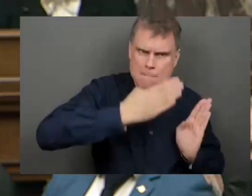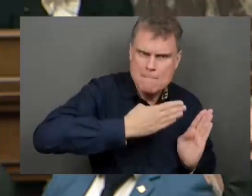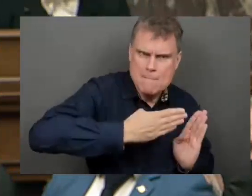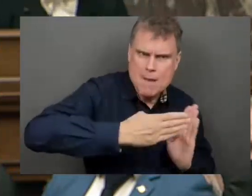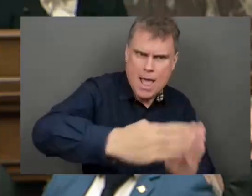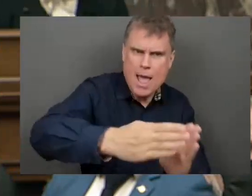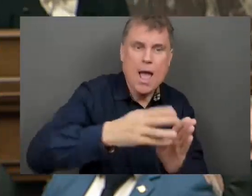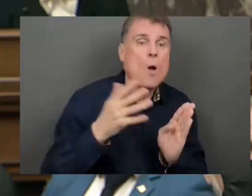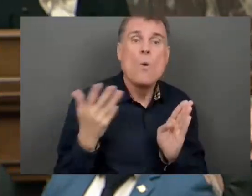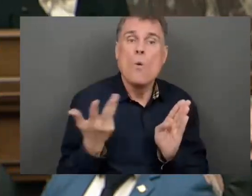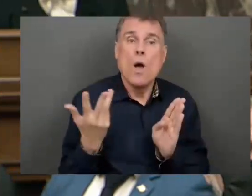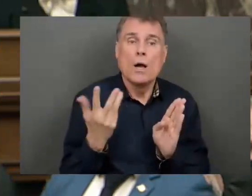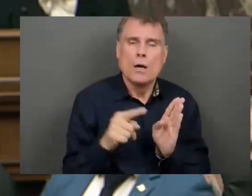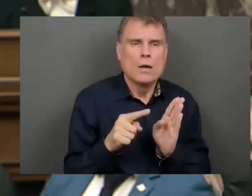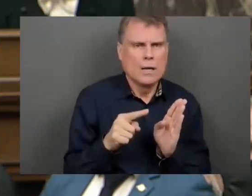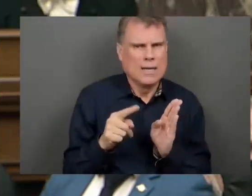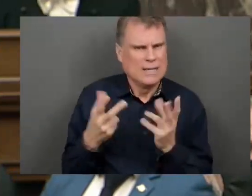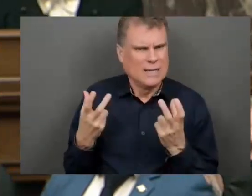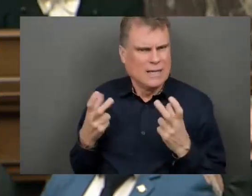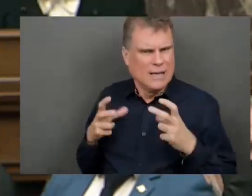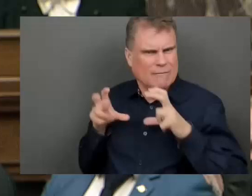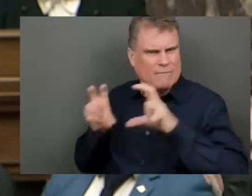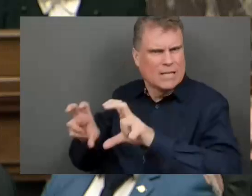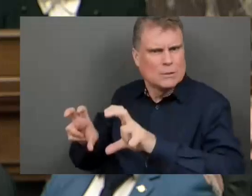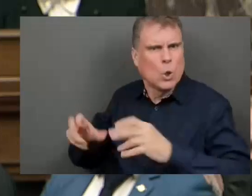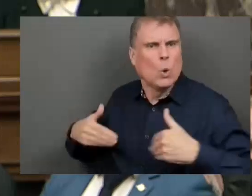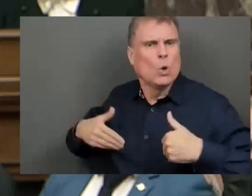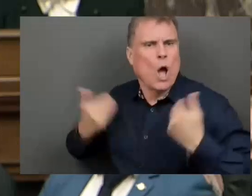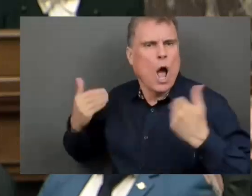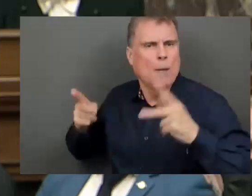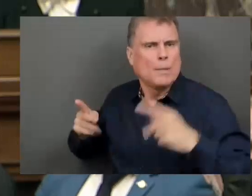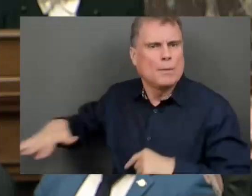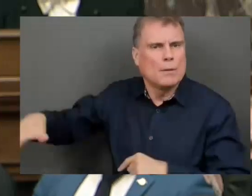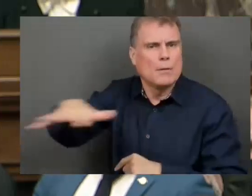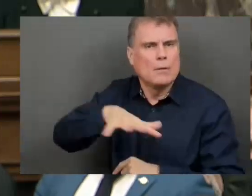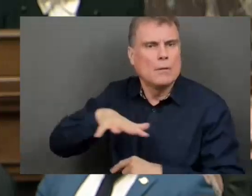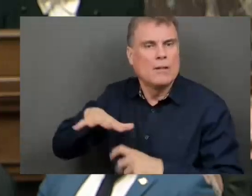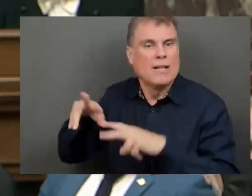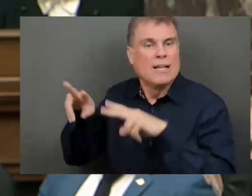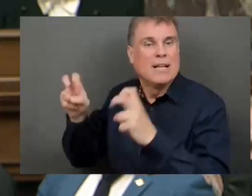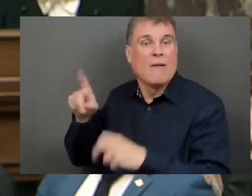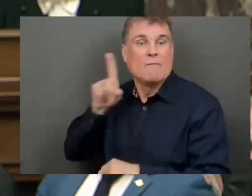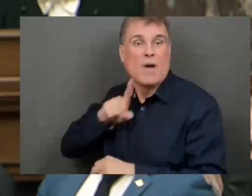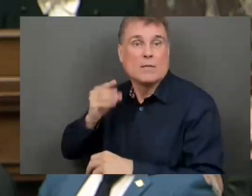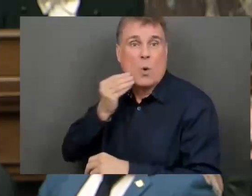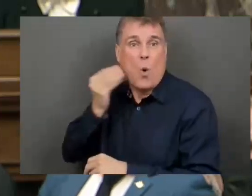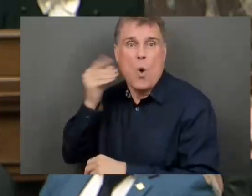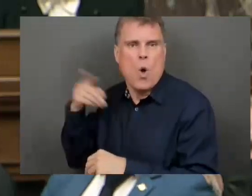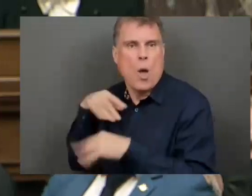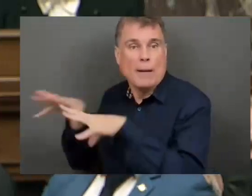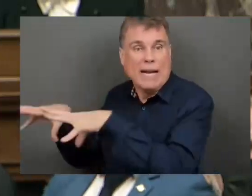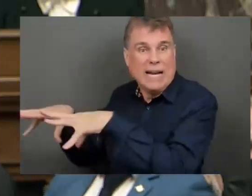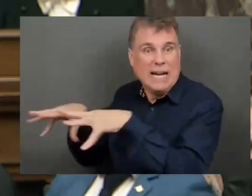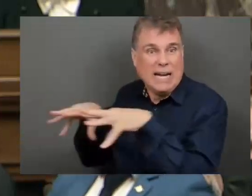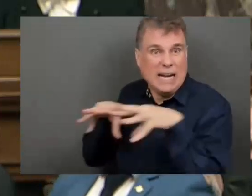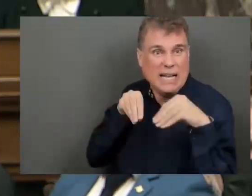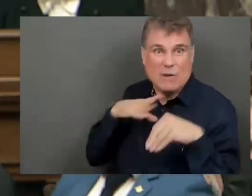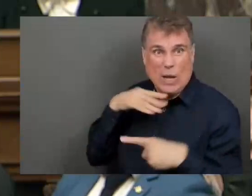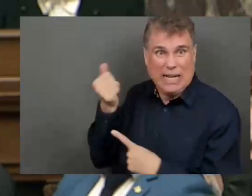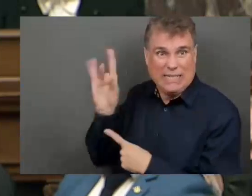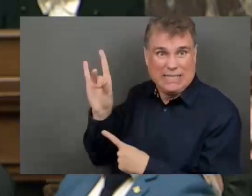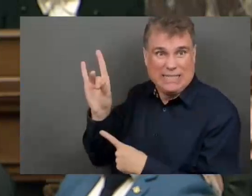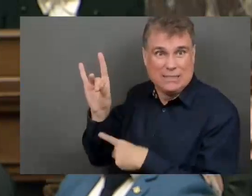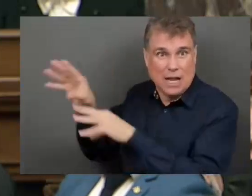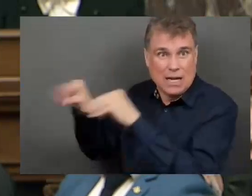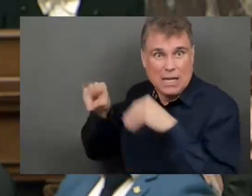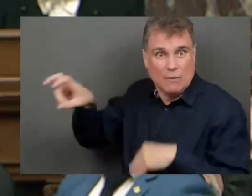leaving foster care. I remember so clearly the words of Premier Horgan saying,